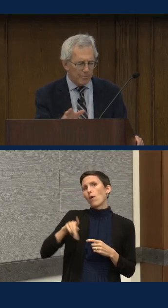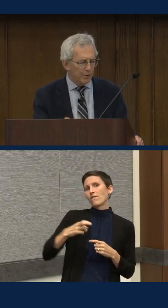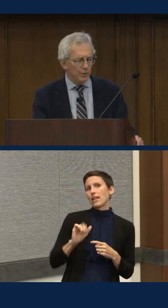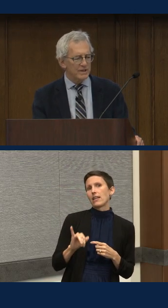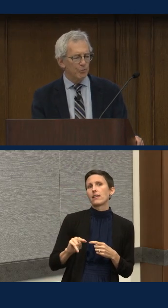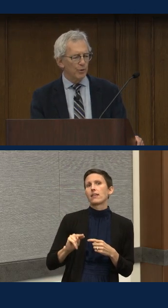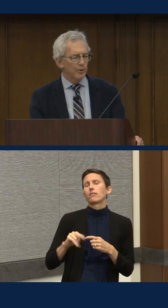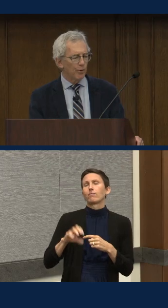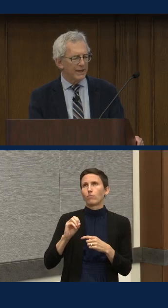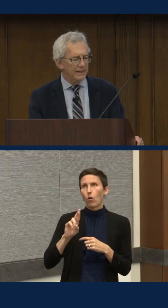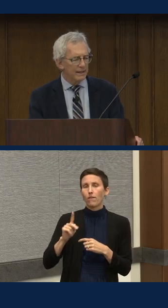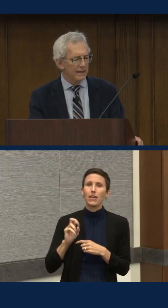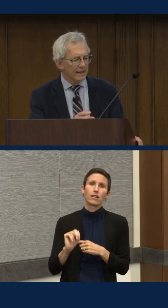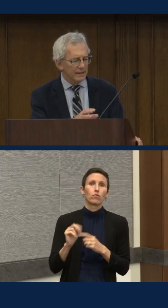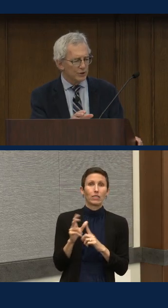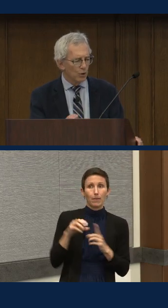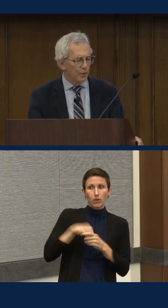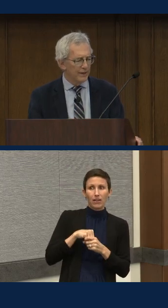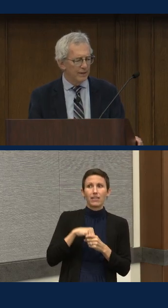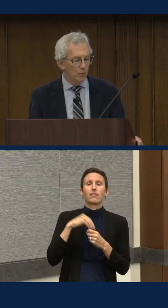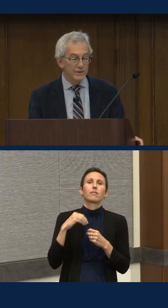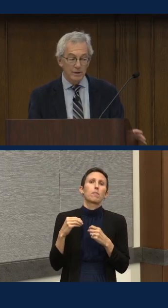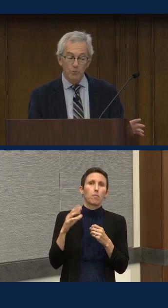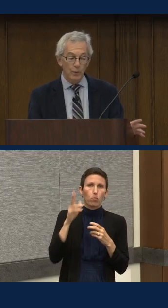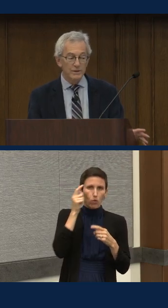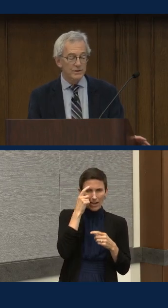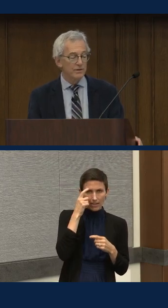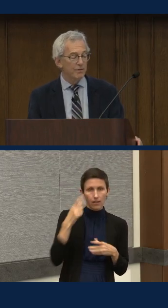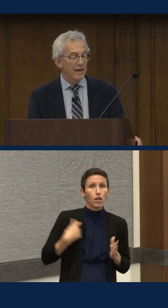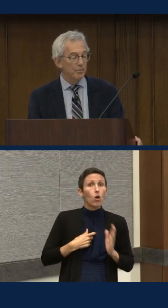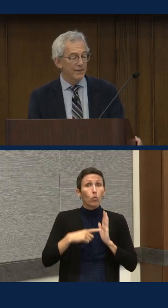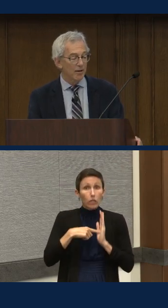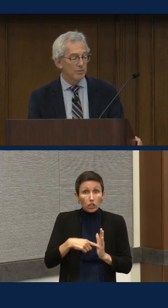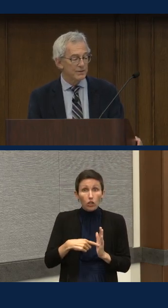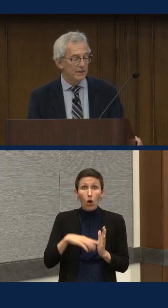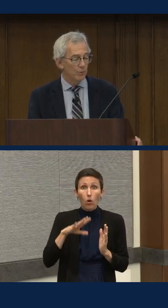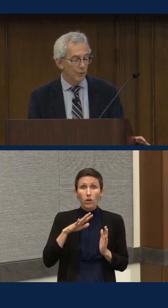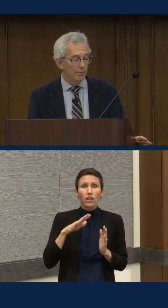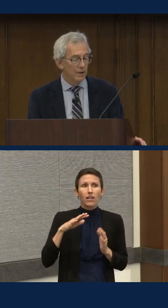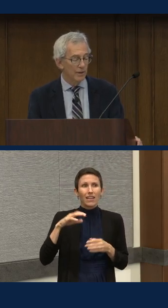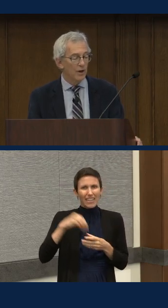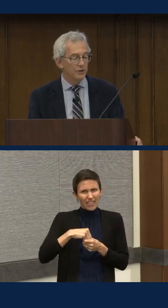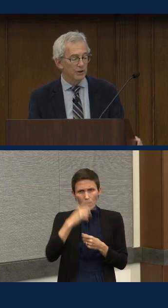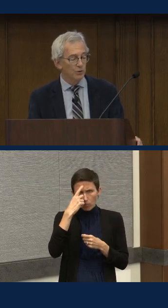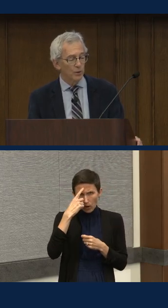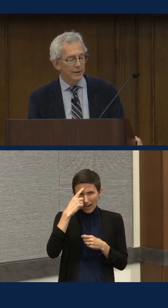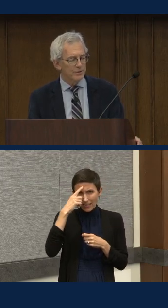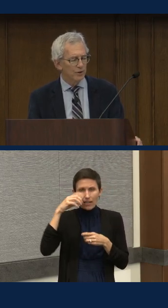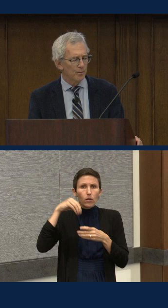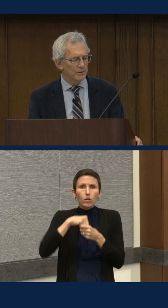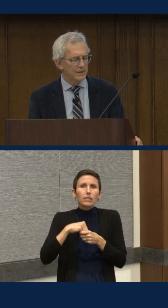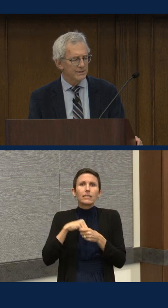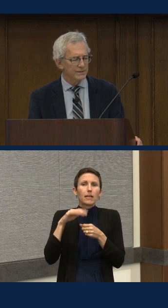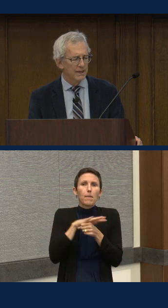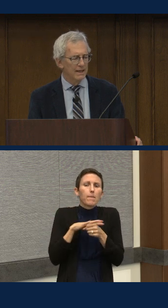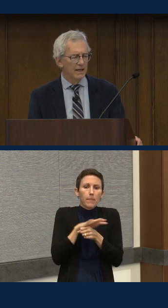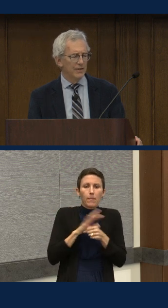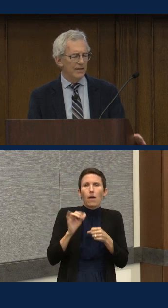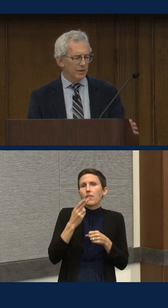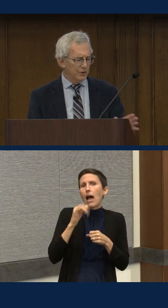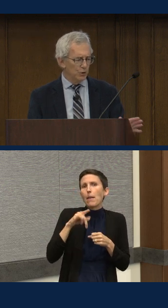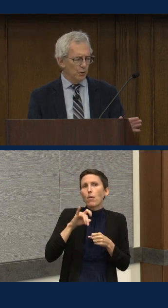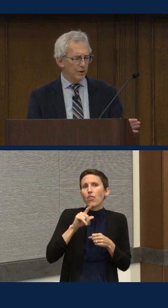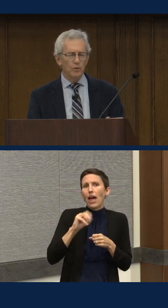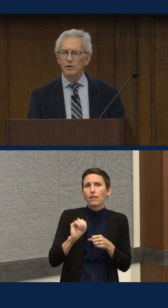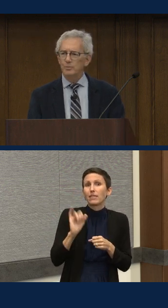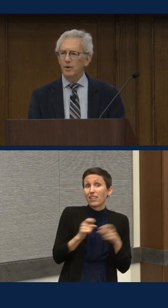We mapped the receptor in the brain and showed that it was in regions of the hypothalamus that were thought to control energy homeostasis.